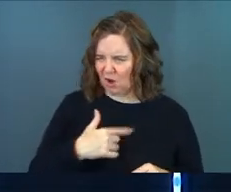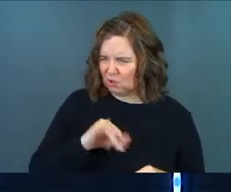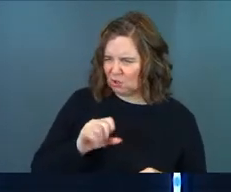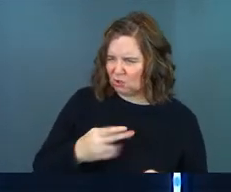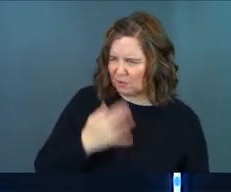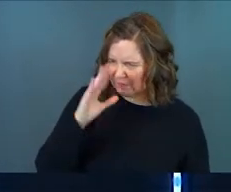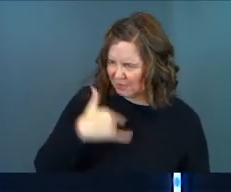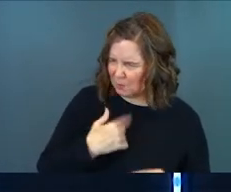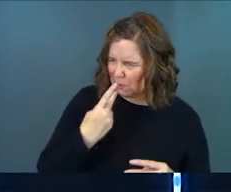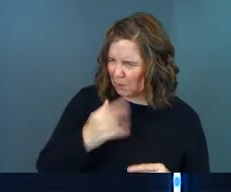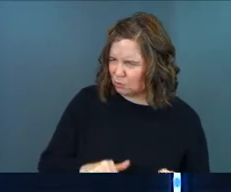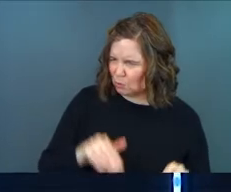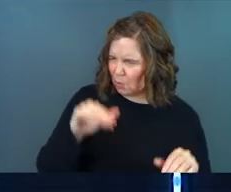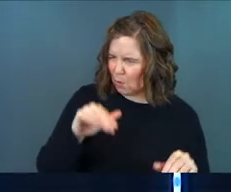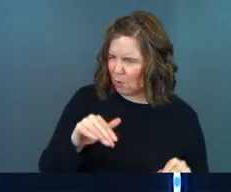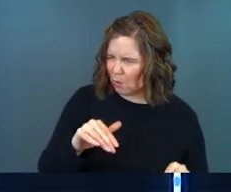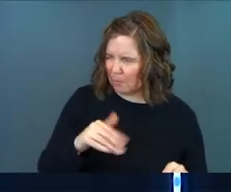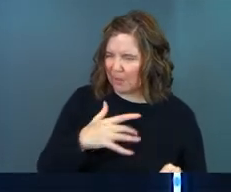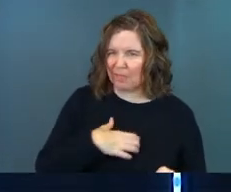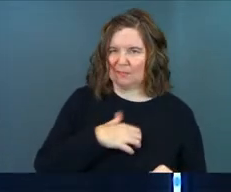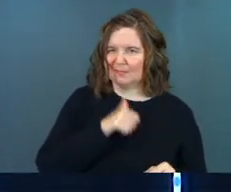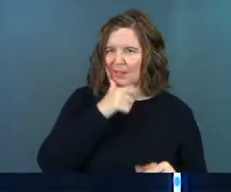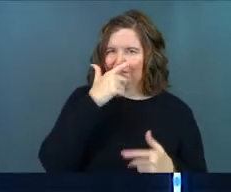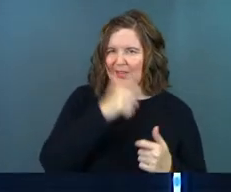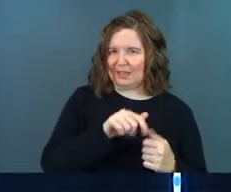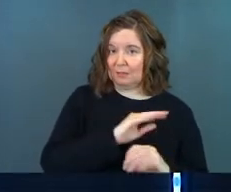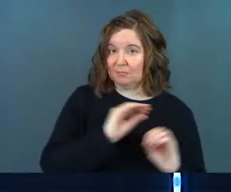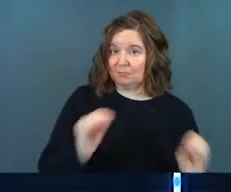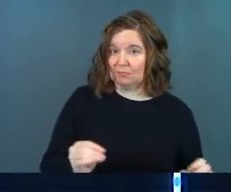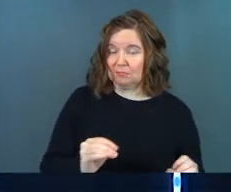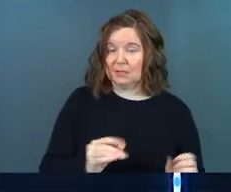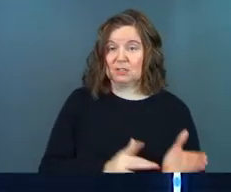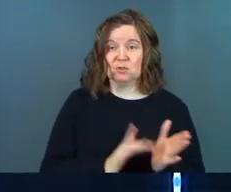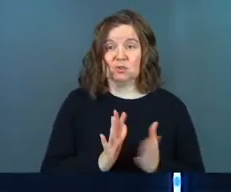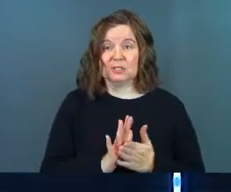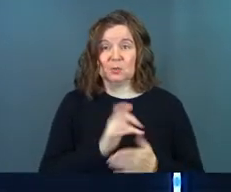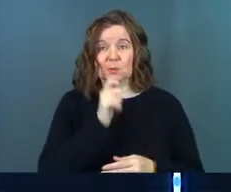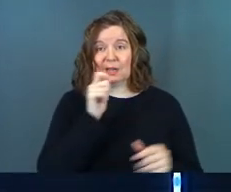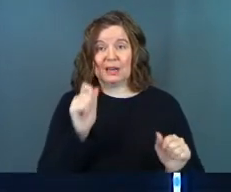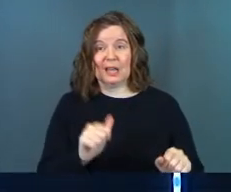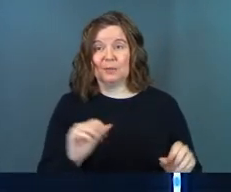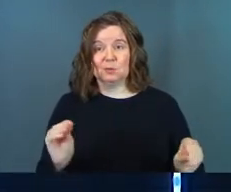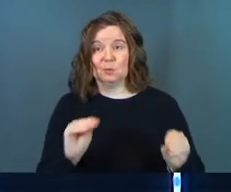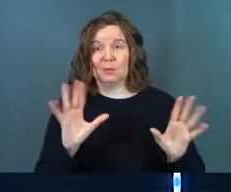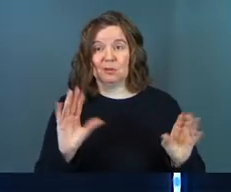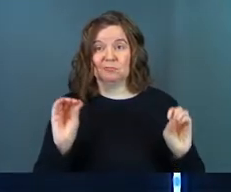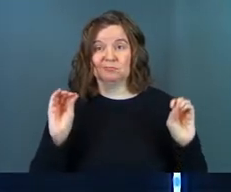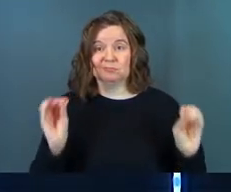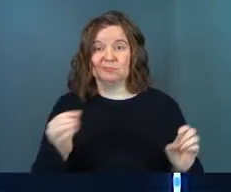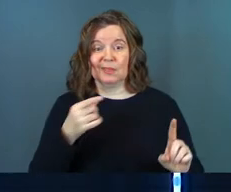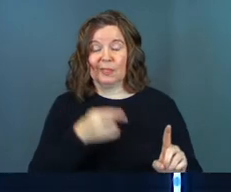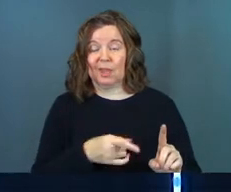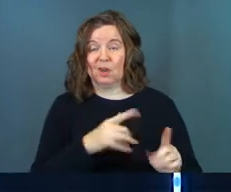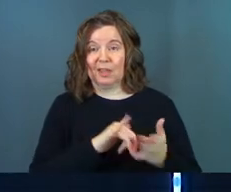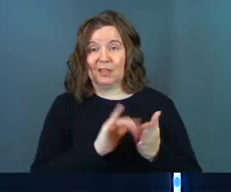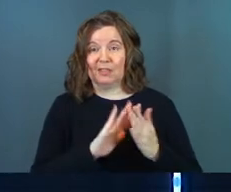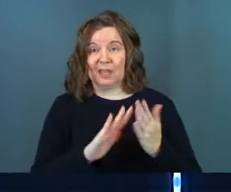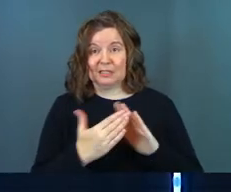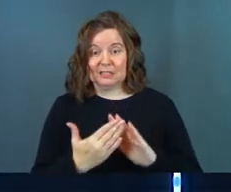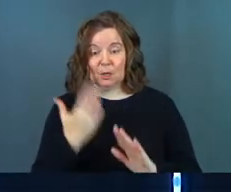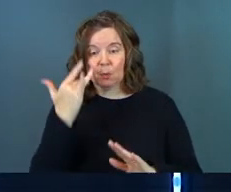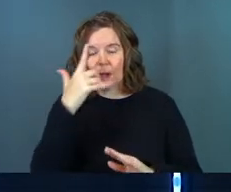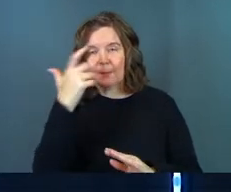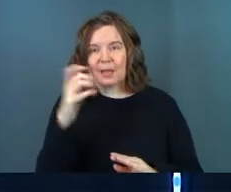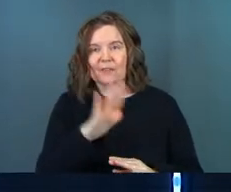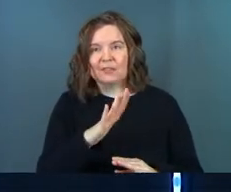Joseph's son? Didn't we watch you grow up? And they had no faith in him whatsoever. And it says Jesus was not able to do many miracles there in that city